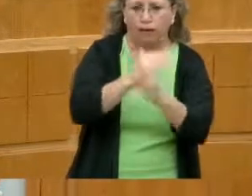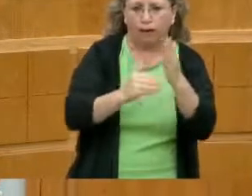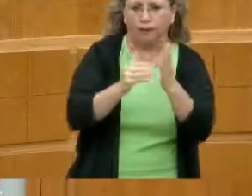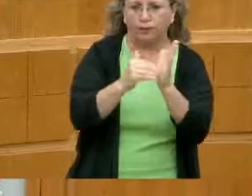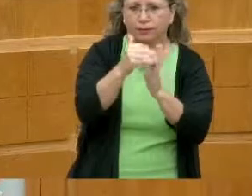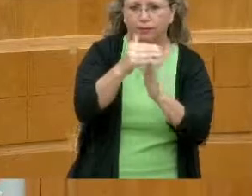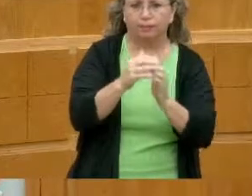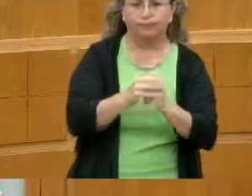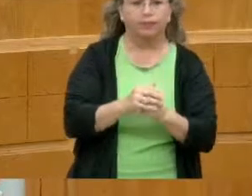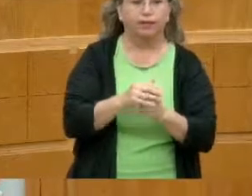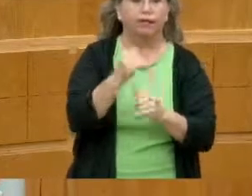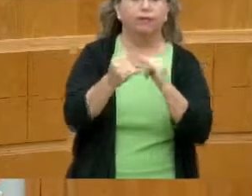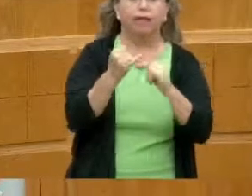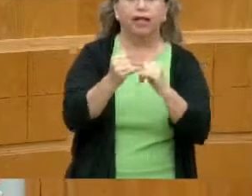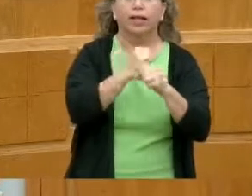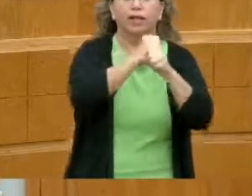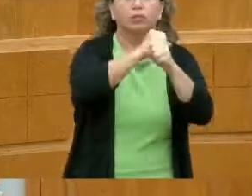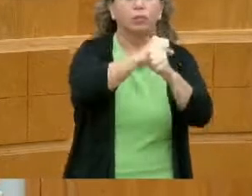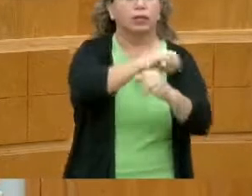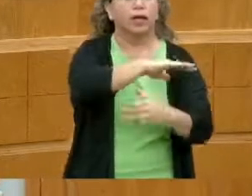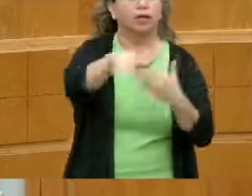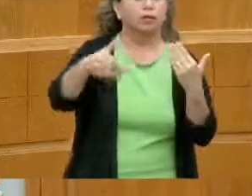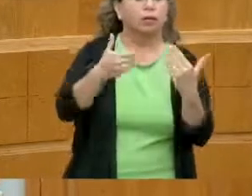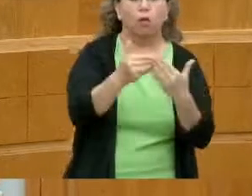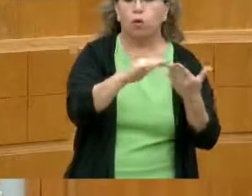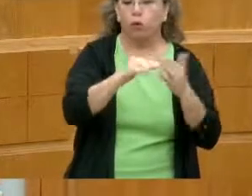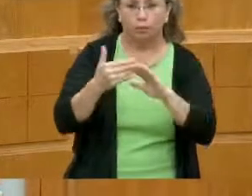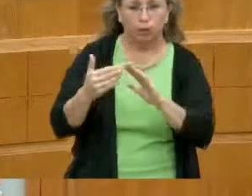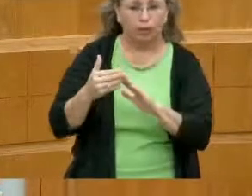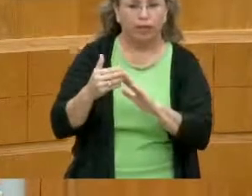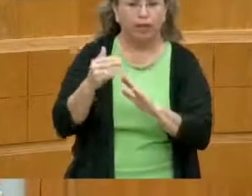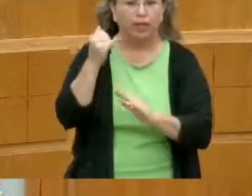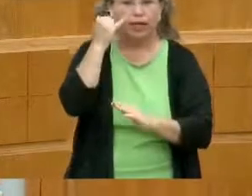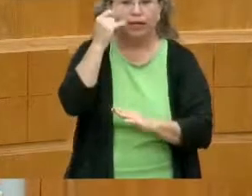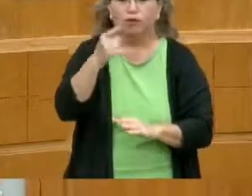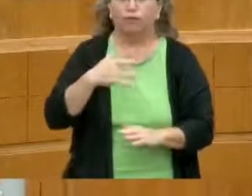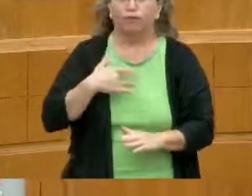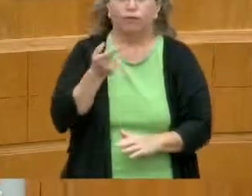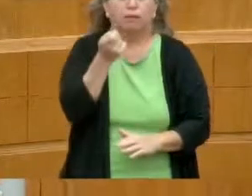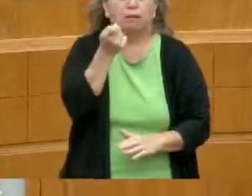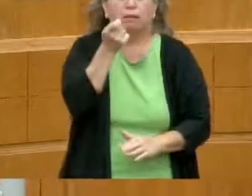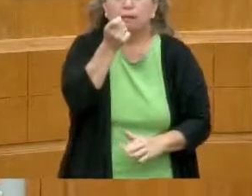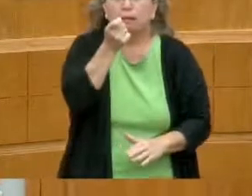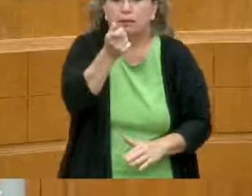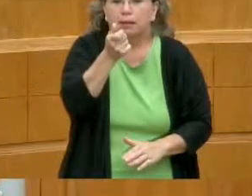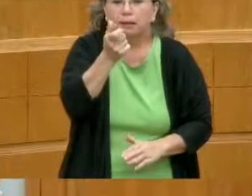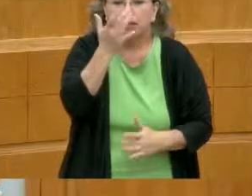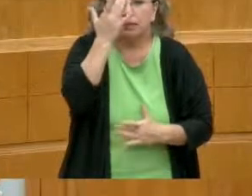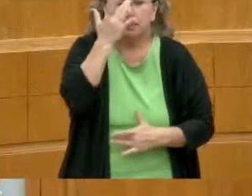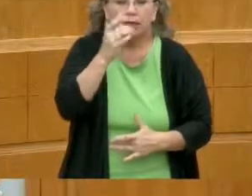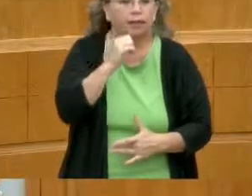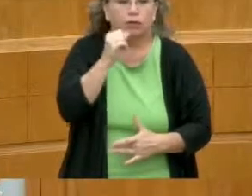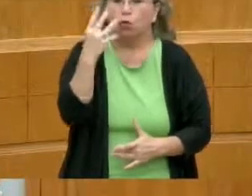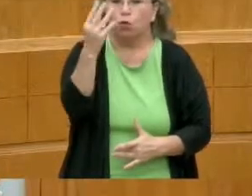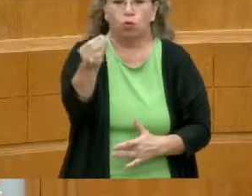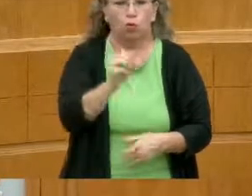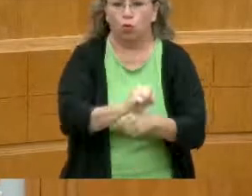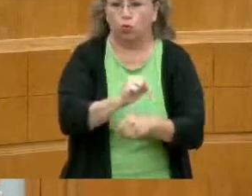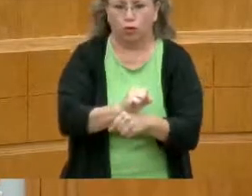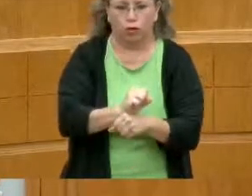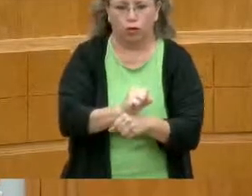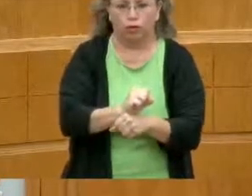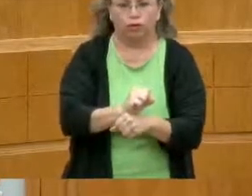entire community, even if you are mildly ill, do not go to work. Do not go out until you are